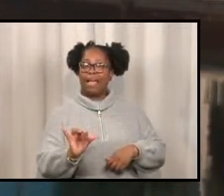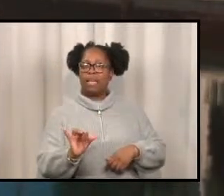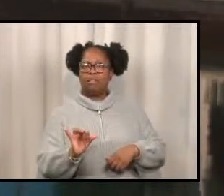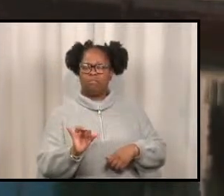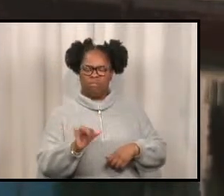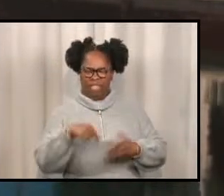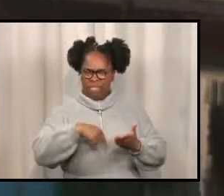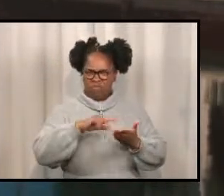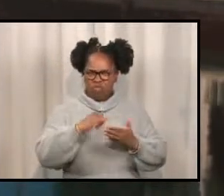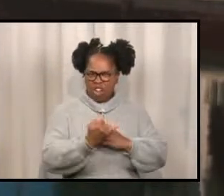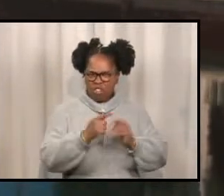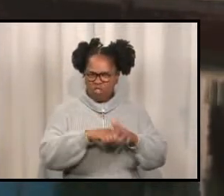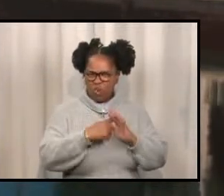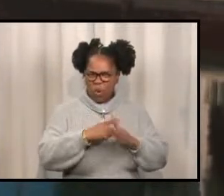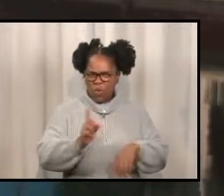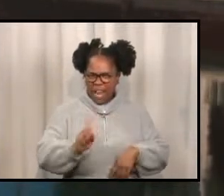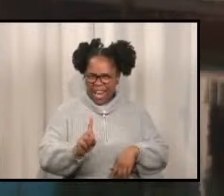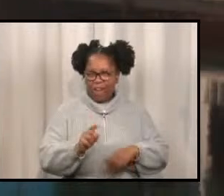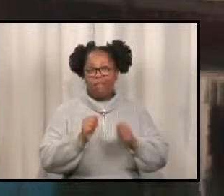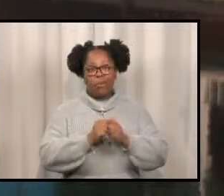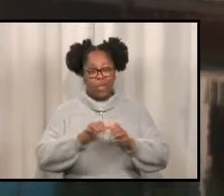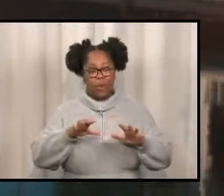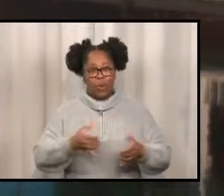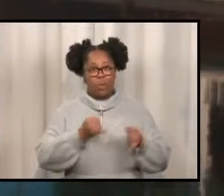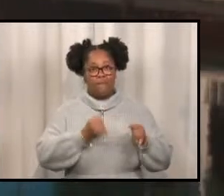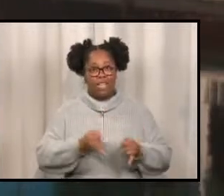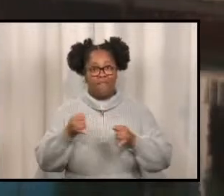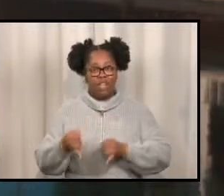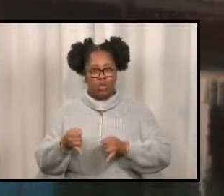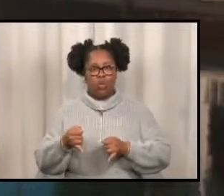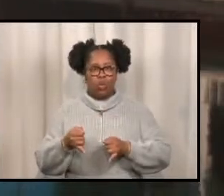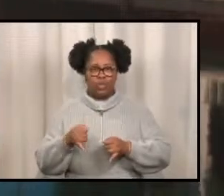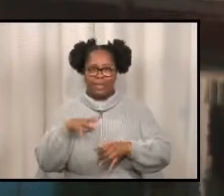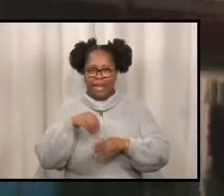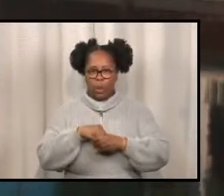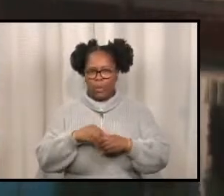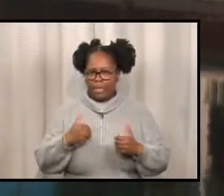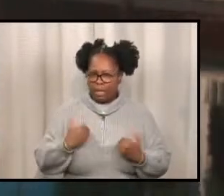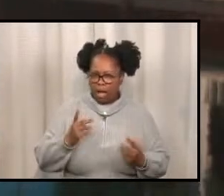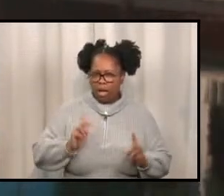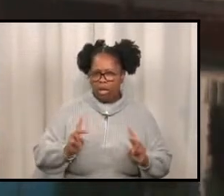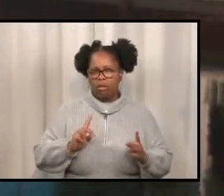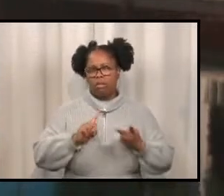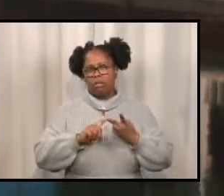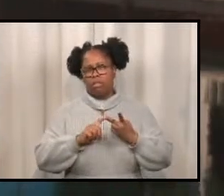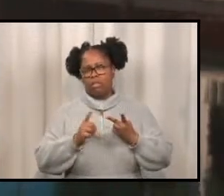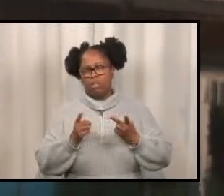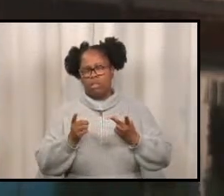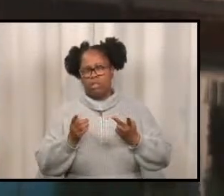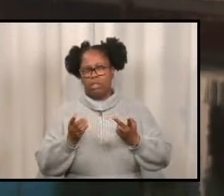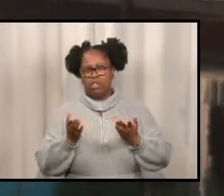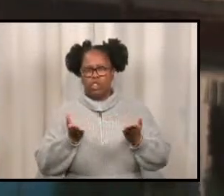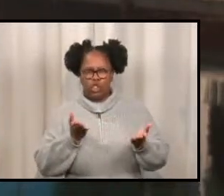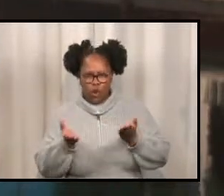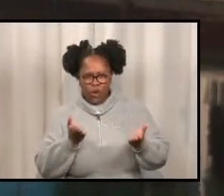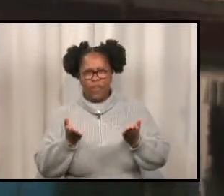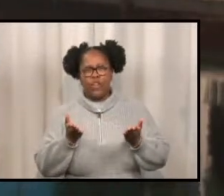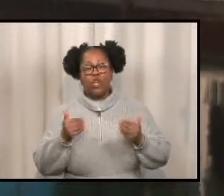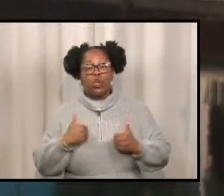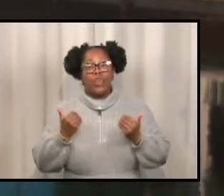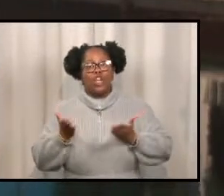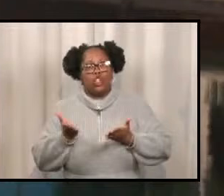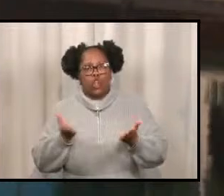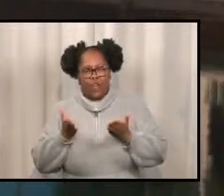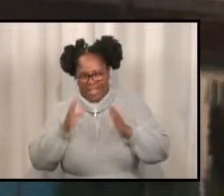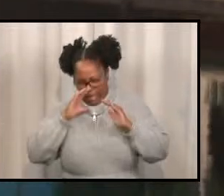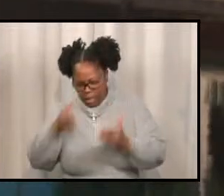this project were really started with a group of individuals, and including youth and service, young serving organizations that